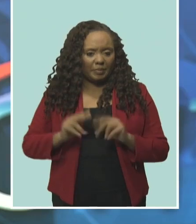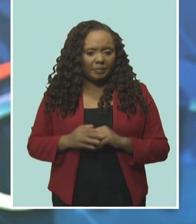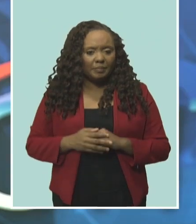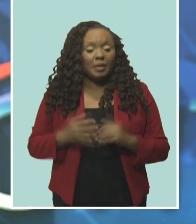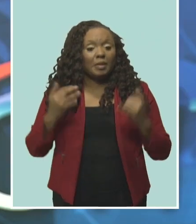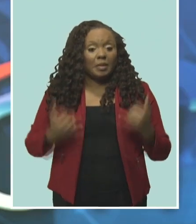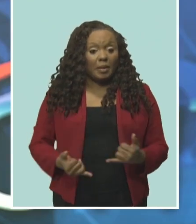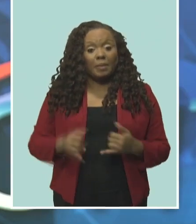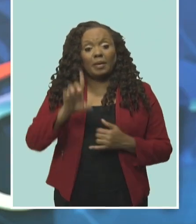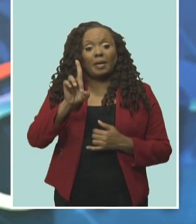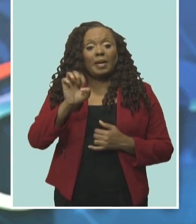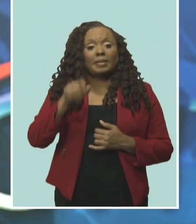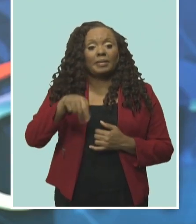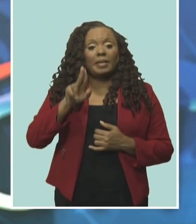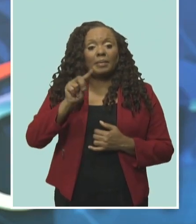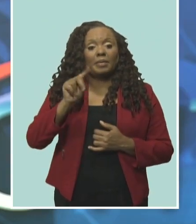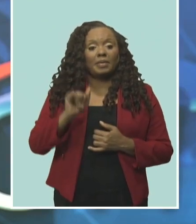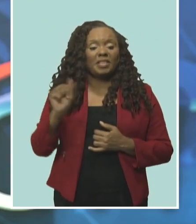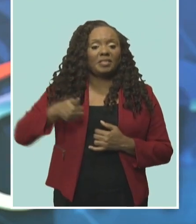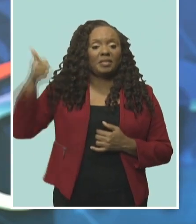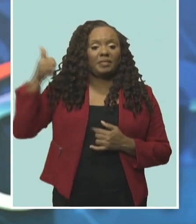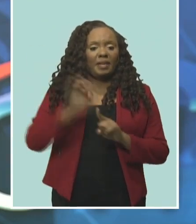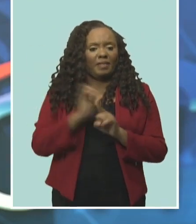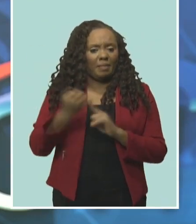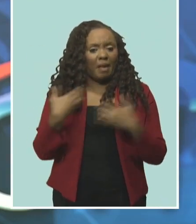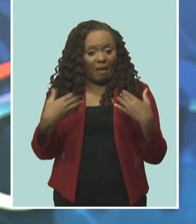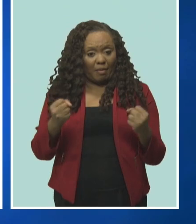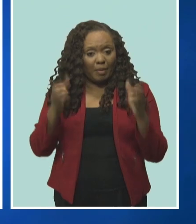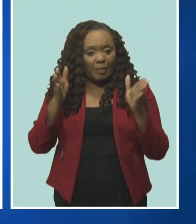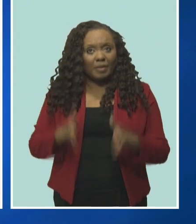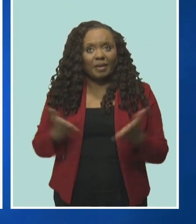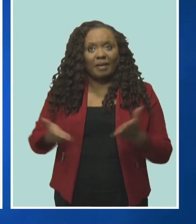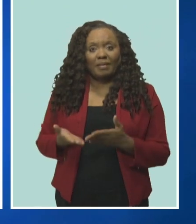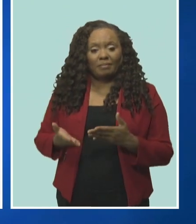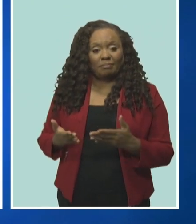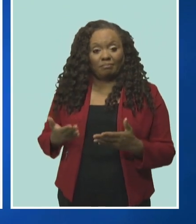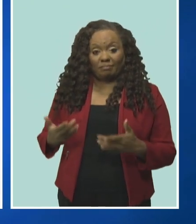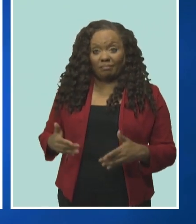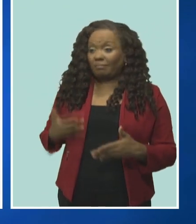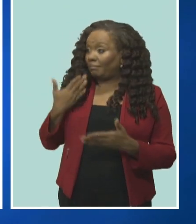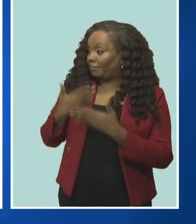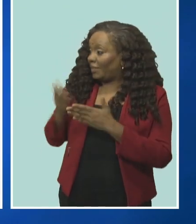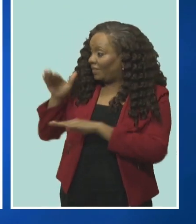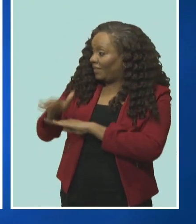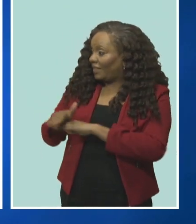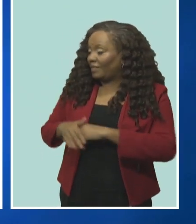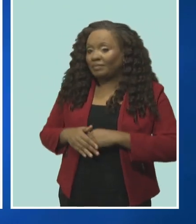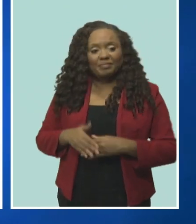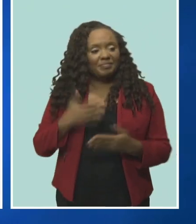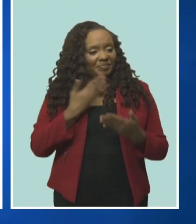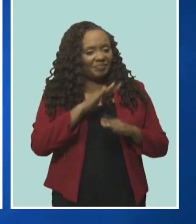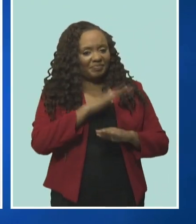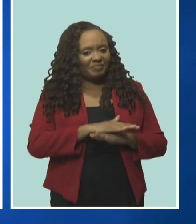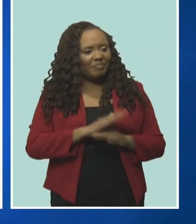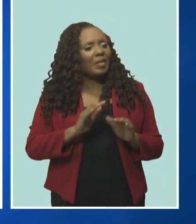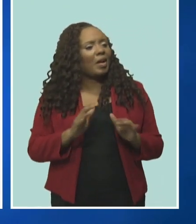We're joined now by the Deputy Chief Environmental Health Officer, Ronald Chapman. Mr. Chapman, good evening to you. Good evening to you. How